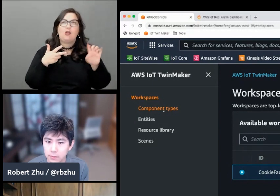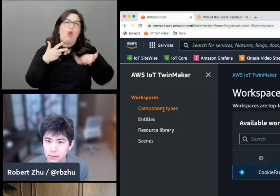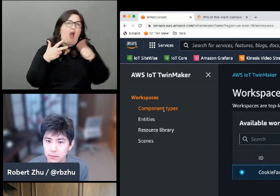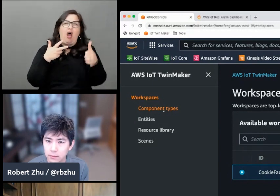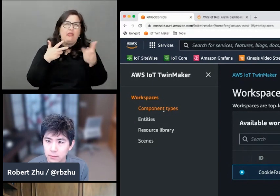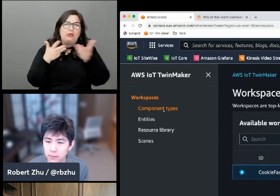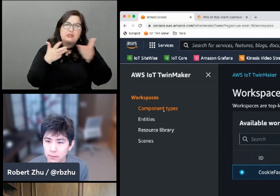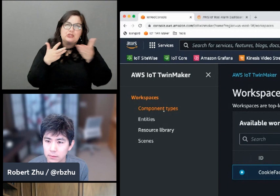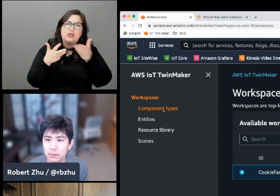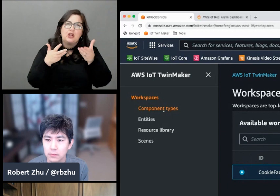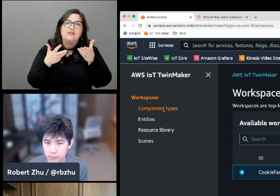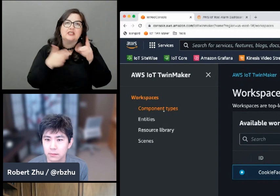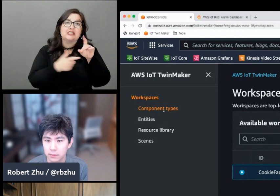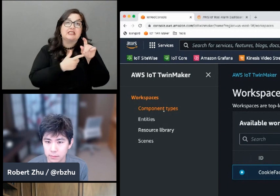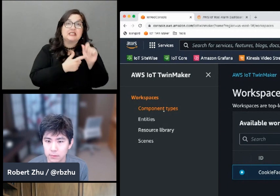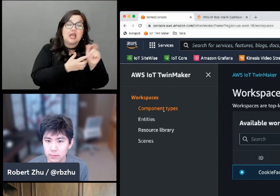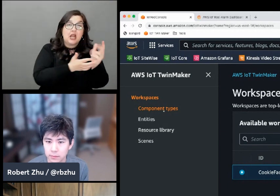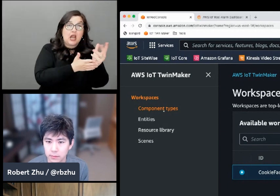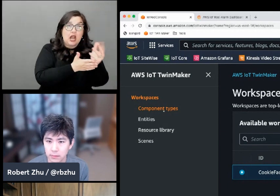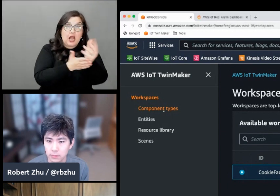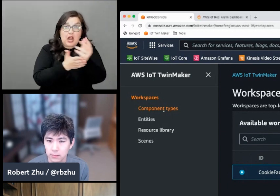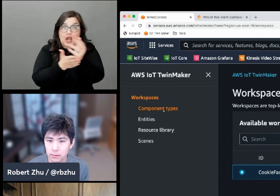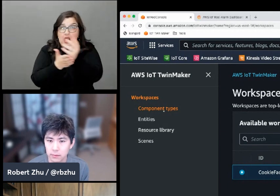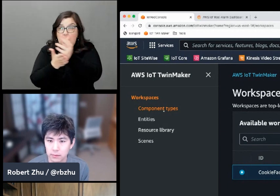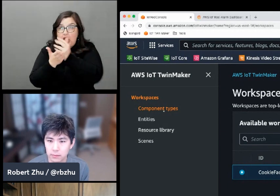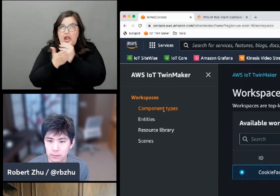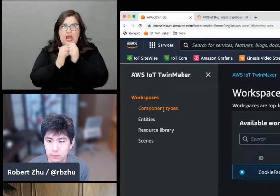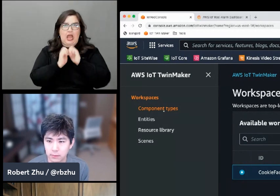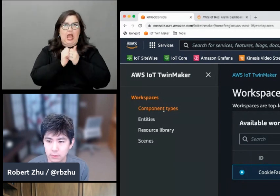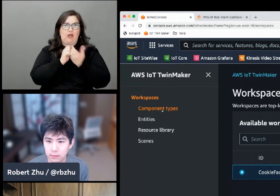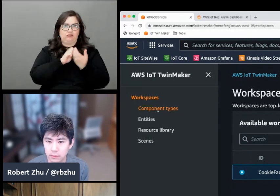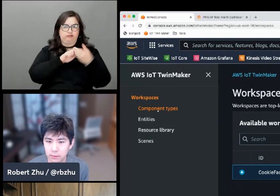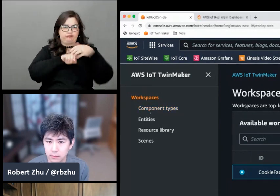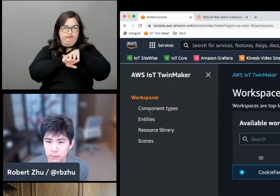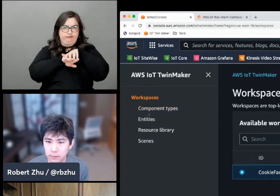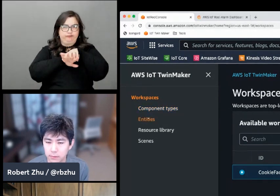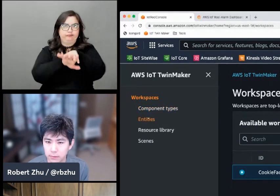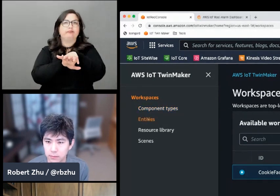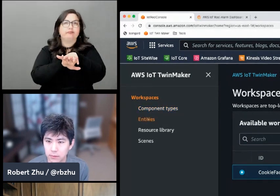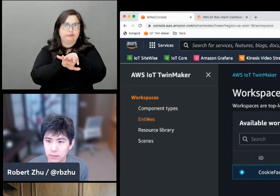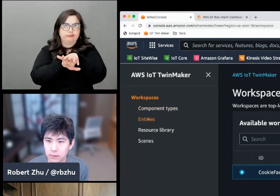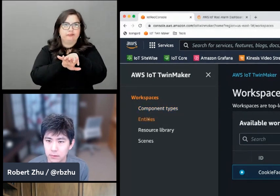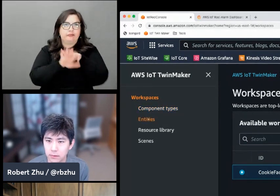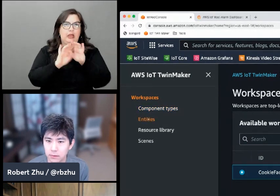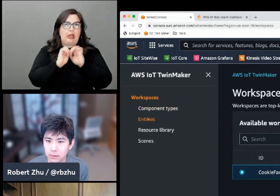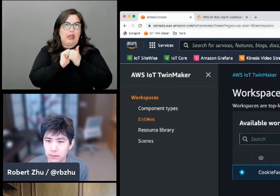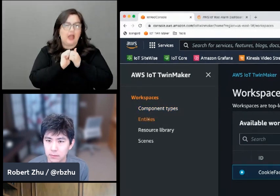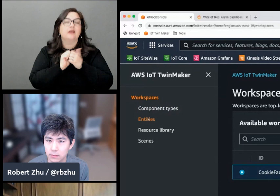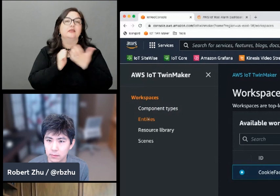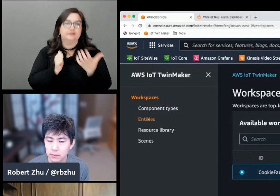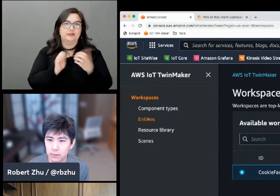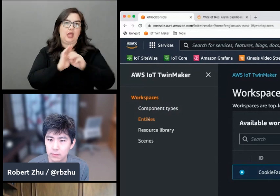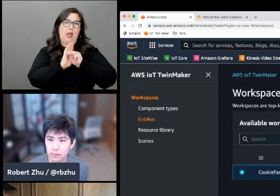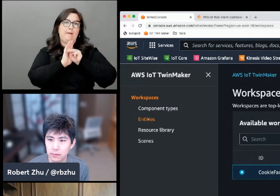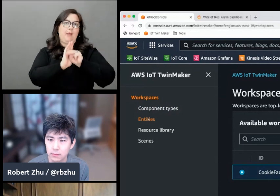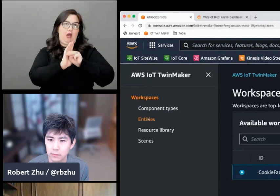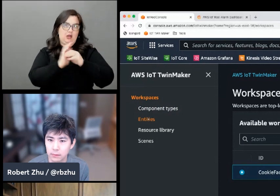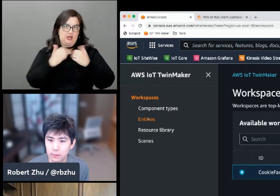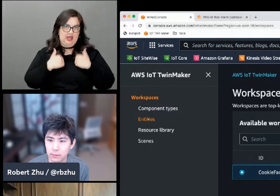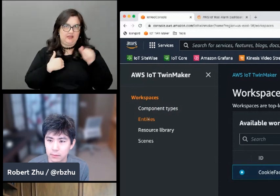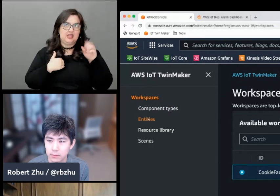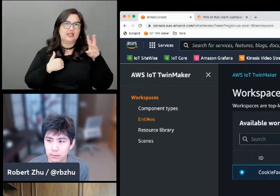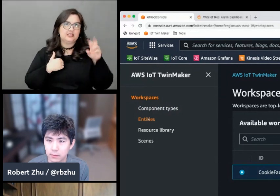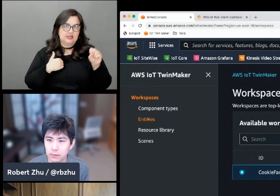where I've got data, or a line of business app. How do we merge all that together? And so we have a model in AWS